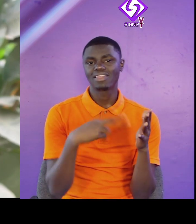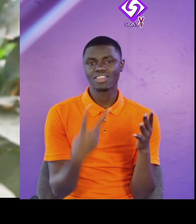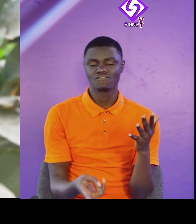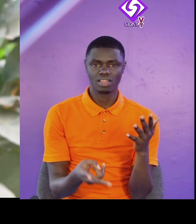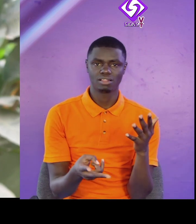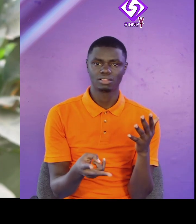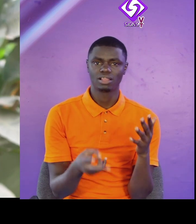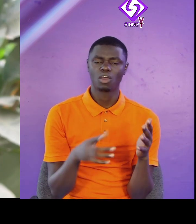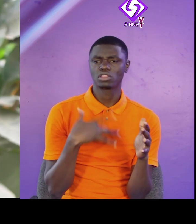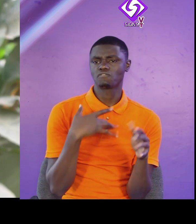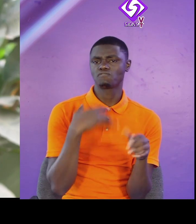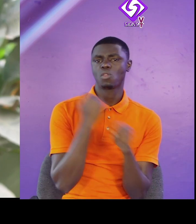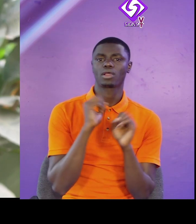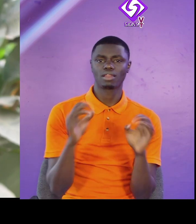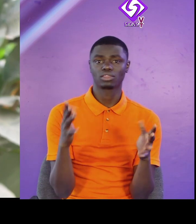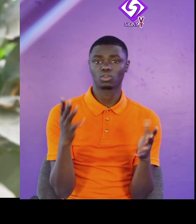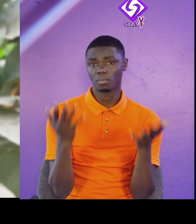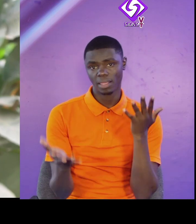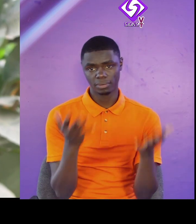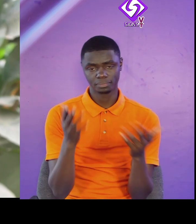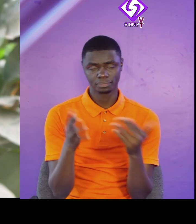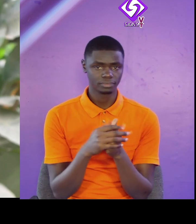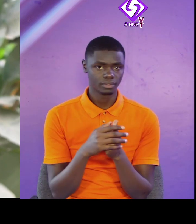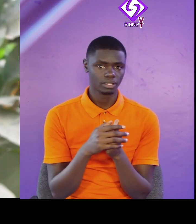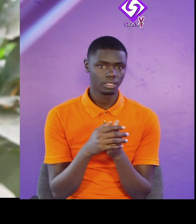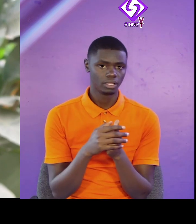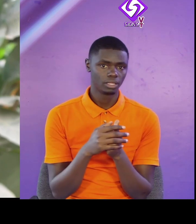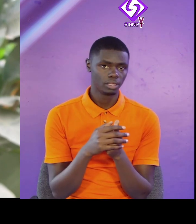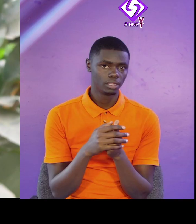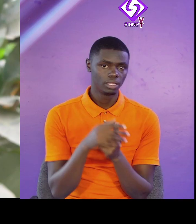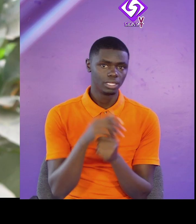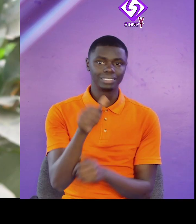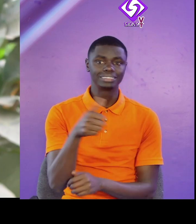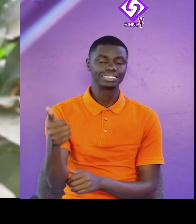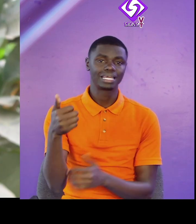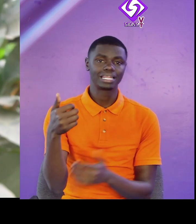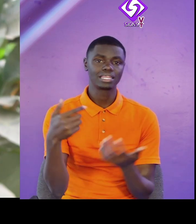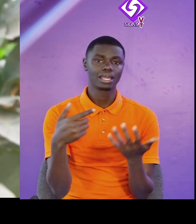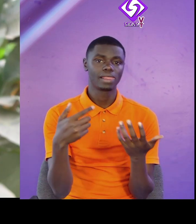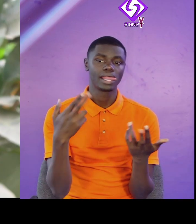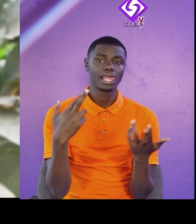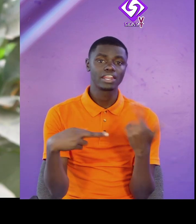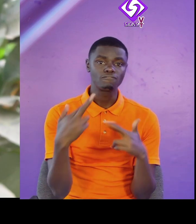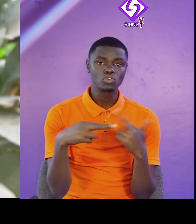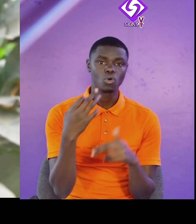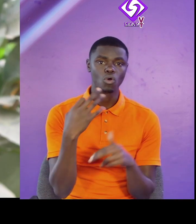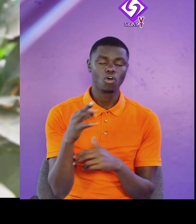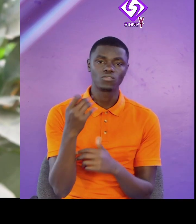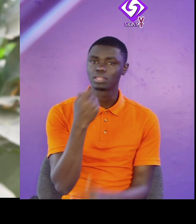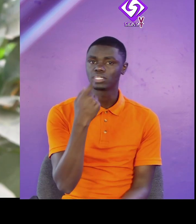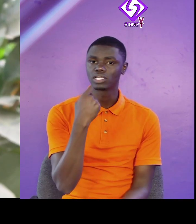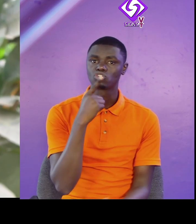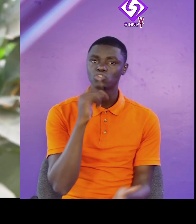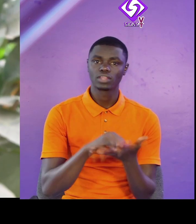worked before, but maybe there might have to be another review of that medication for them to get